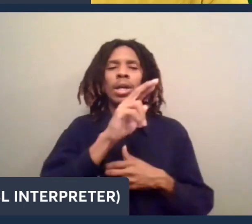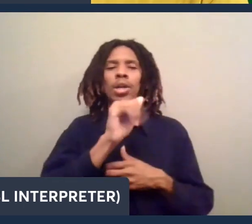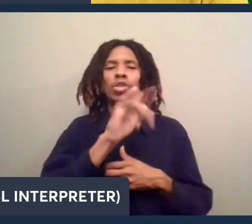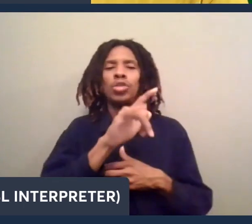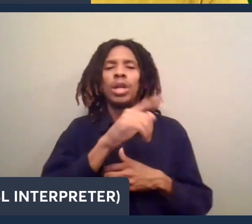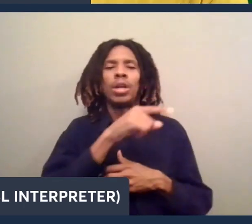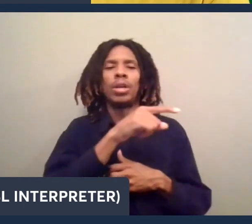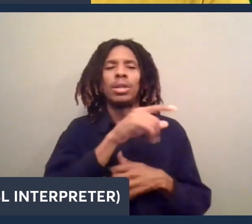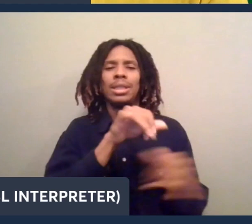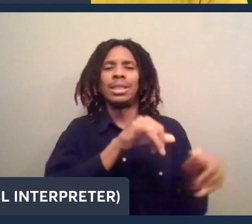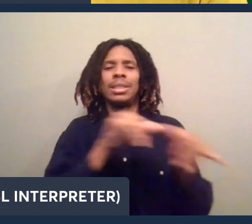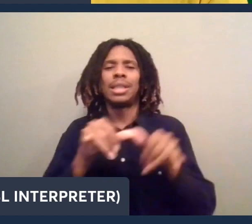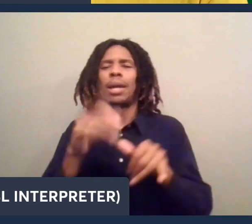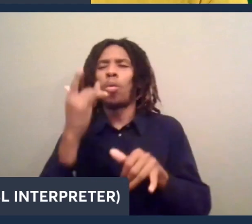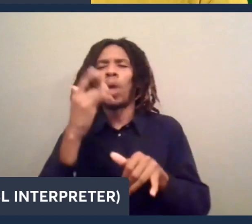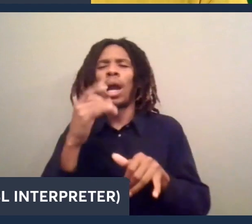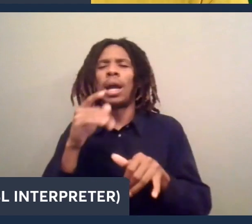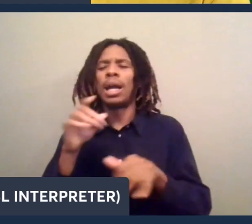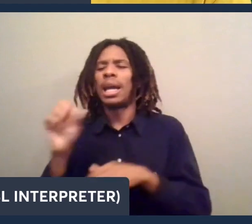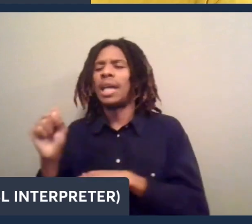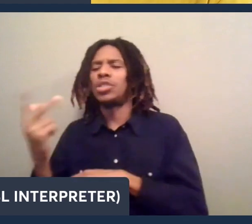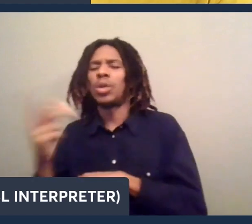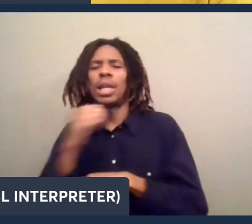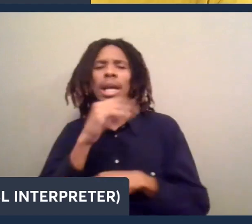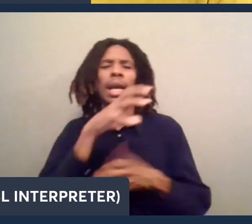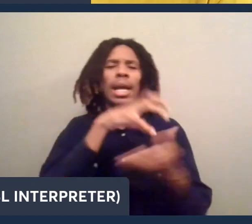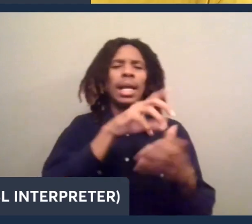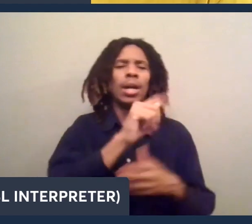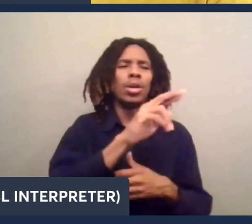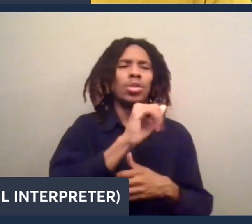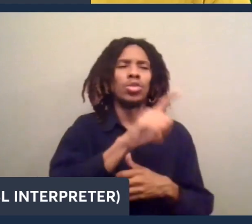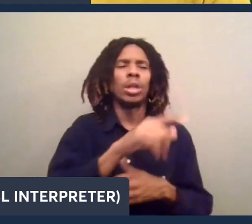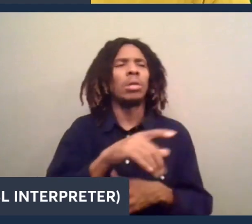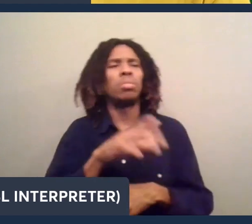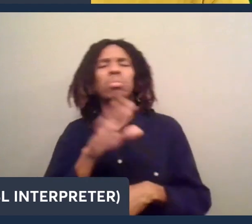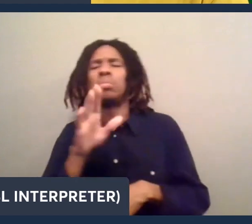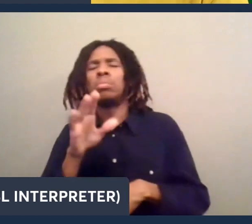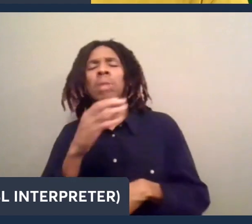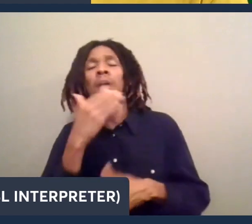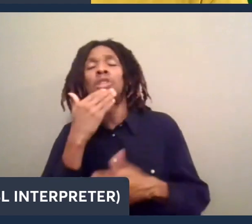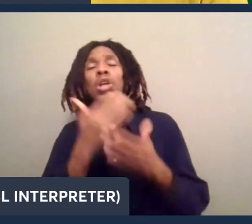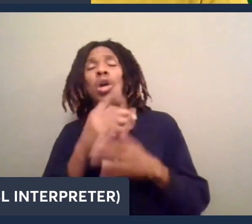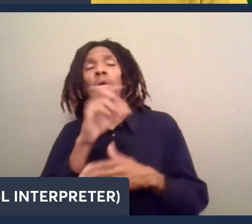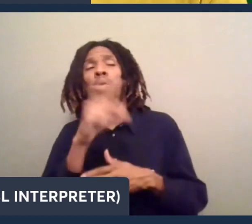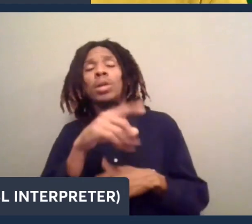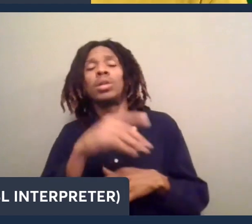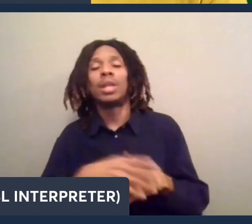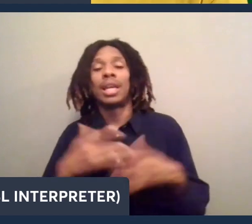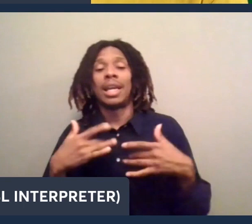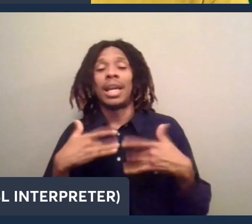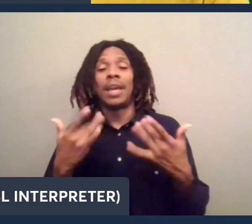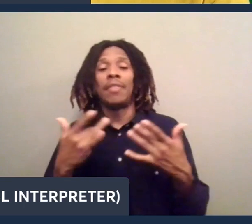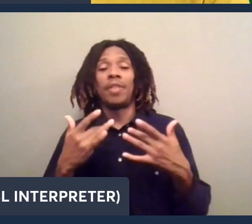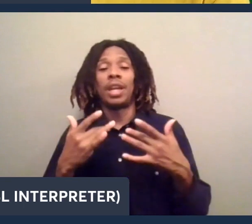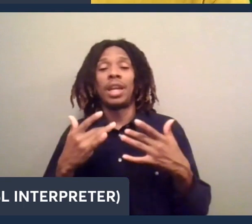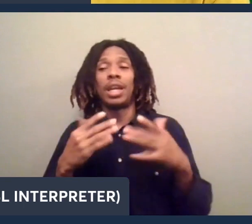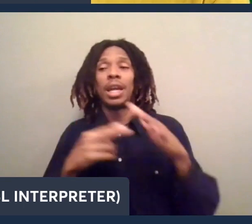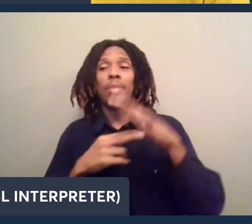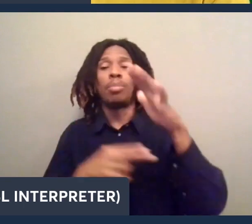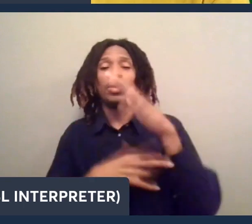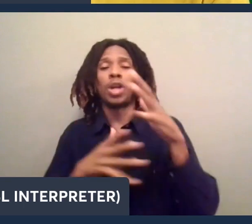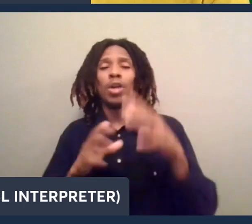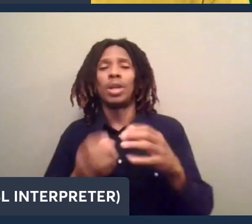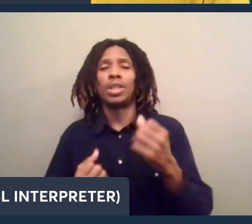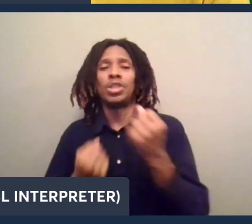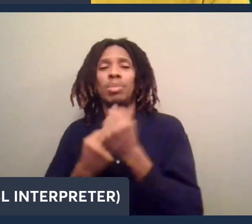events and not like CloudTrail? Yeah, that's a really good question, Narco. So EventBridge already supports CloudTrail events. And, you